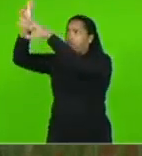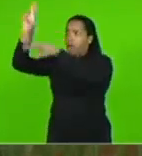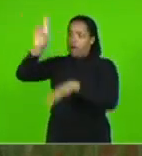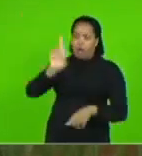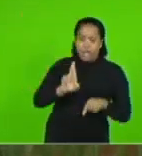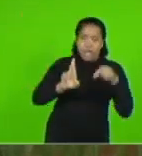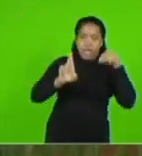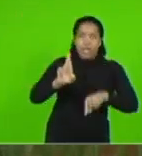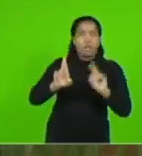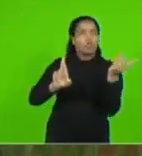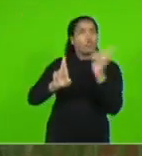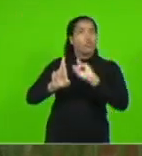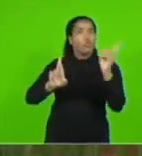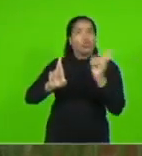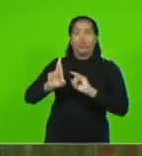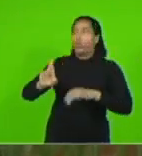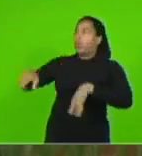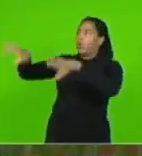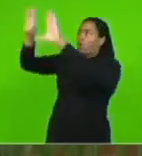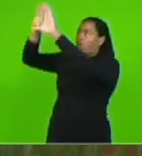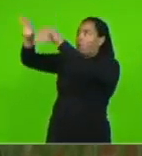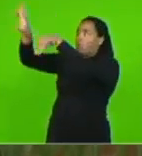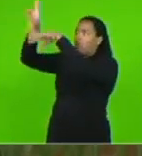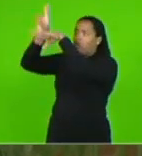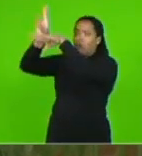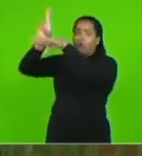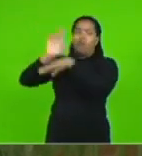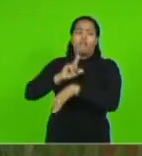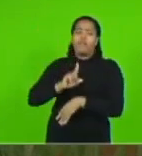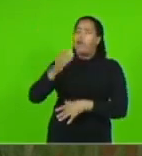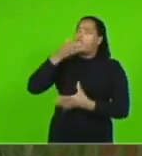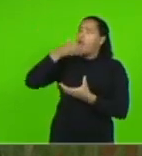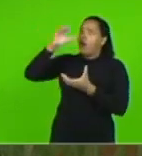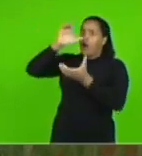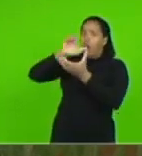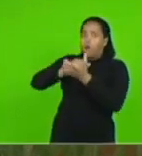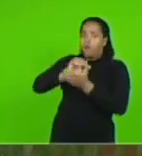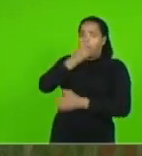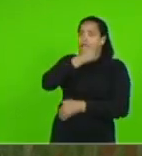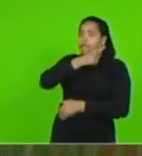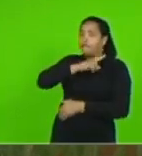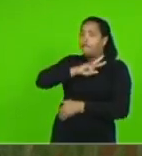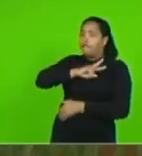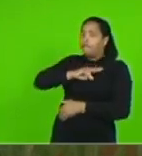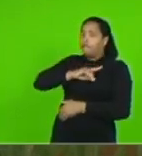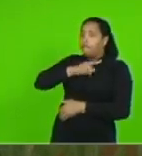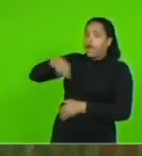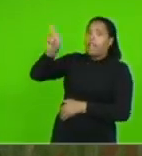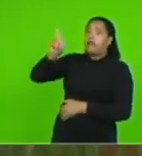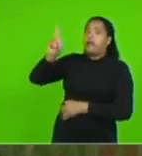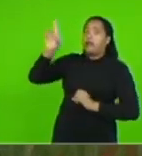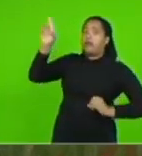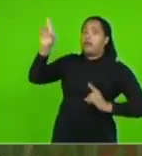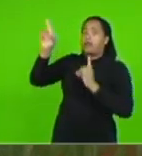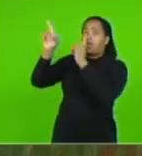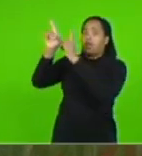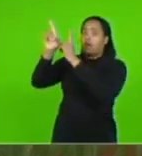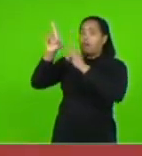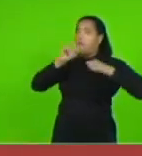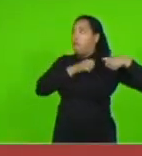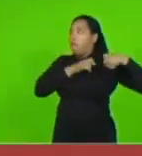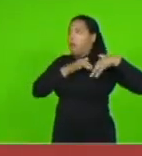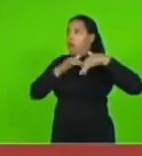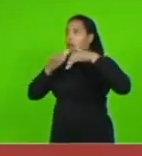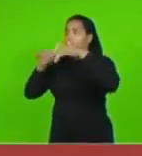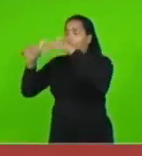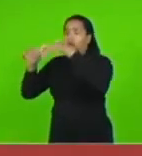Because this time, this first Lord's first coming, he's not going to come down to the earth. We are going to meet with him in the